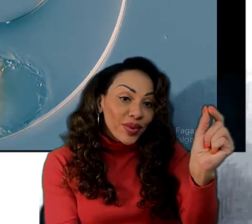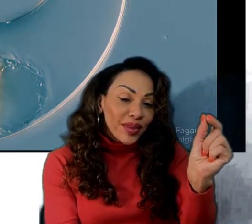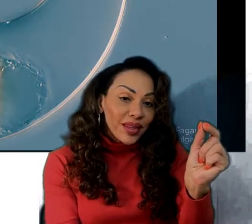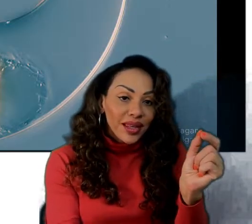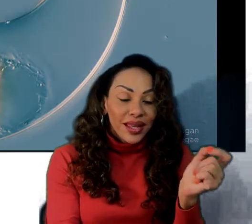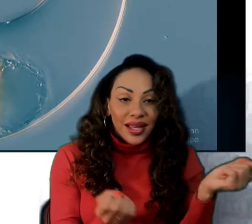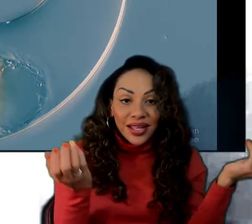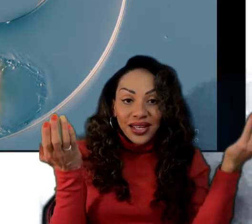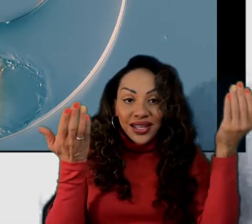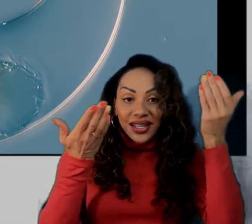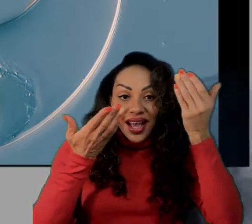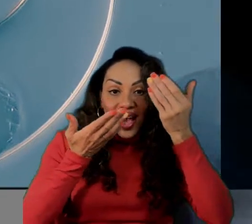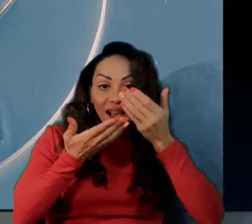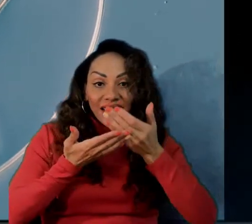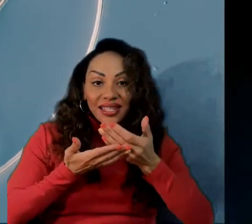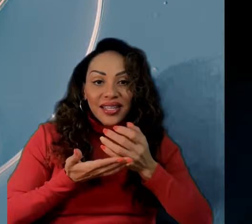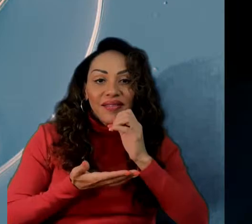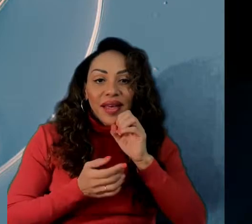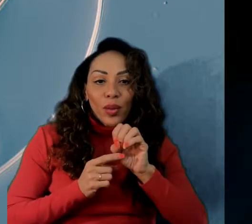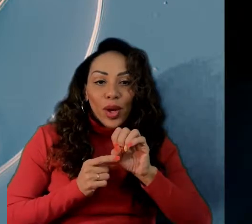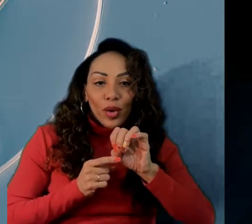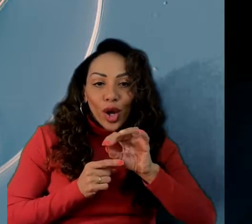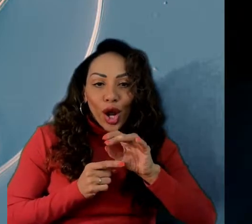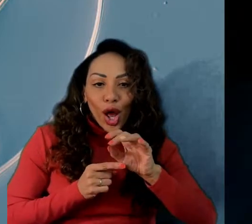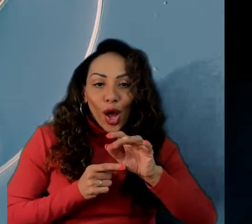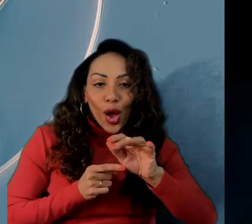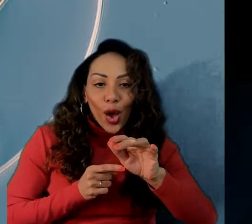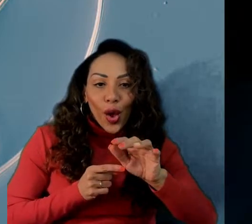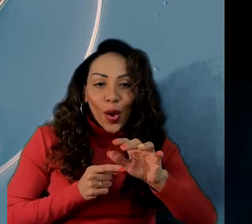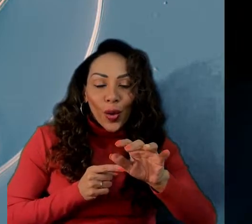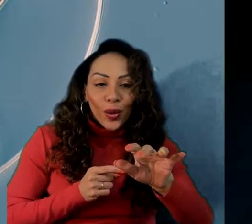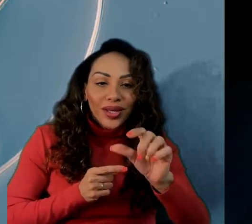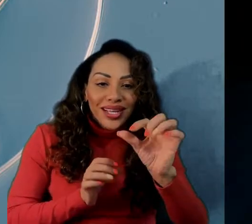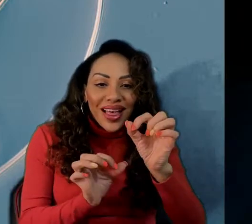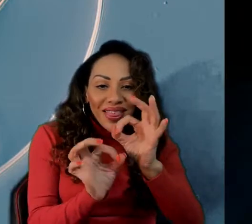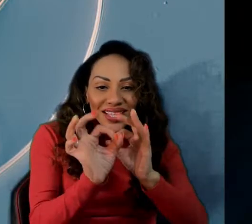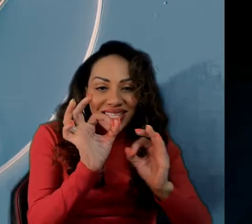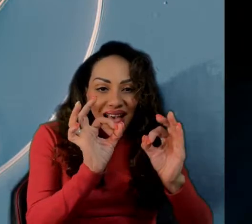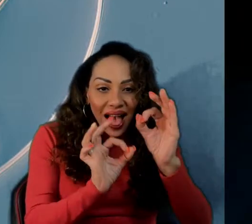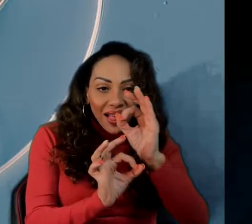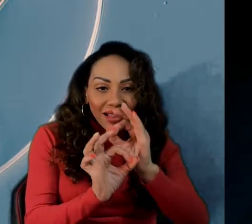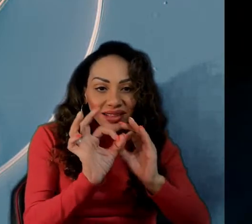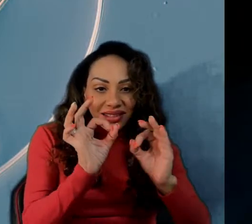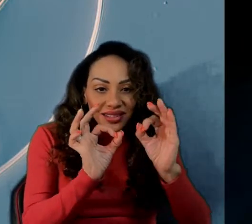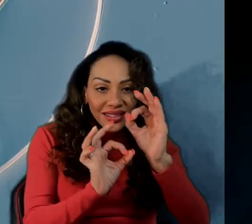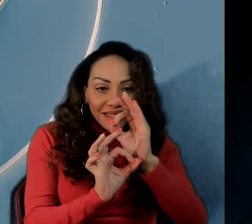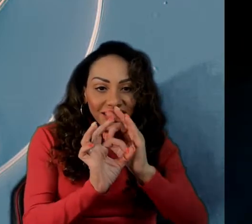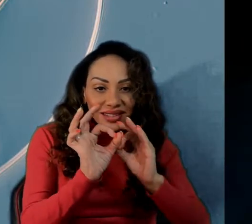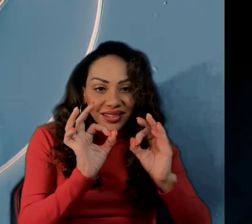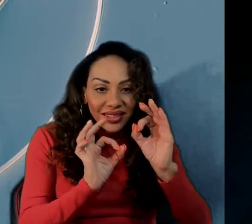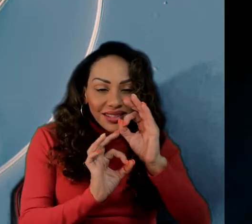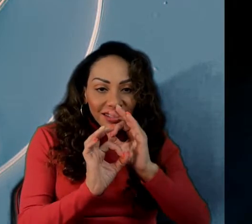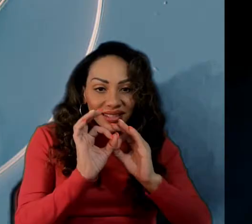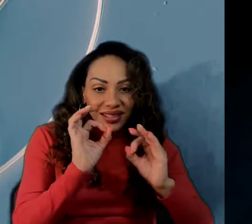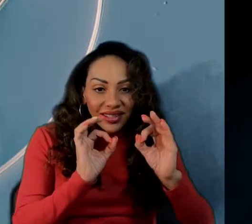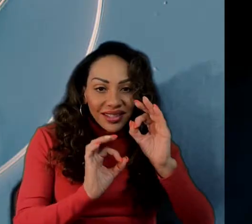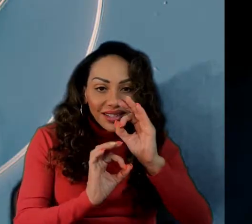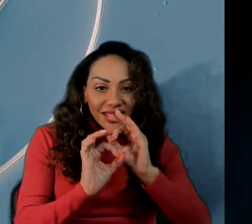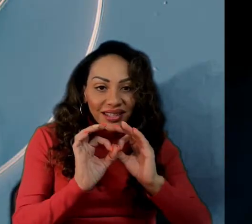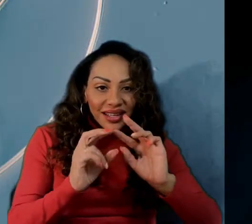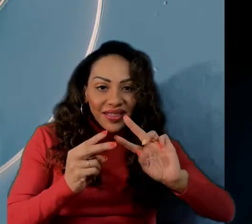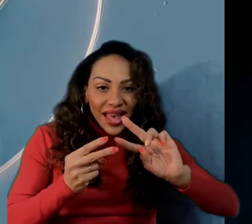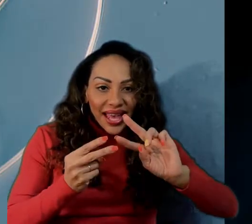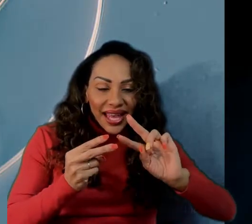So every day and night, the cells actually invert, and in the night phase, they're able